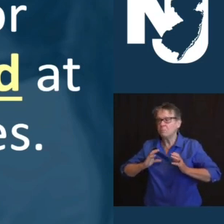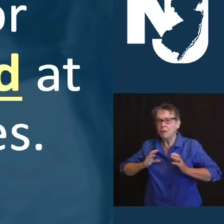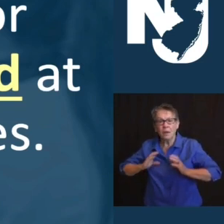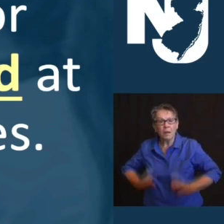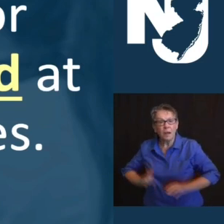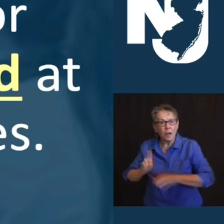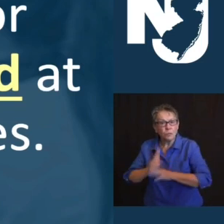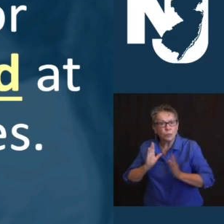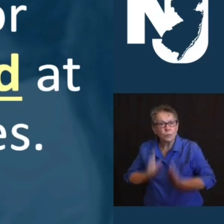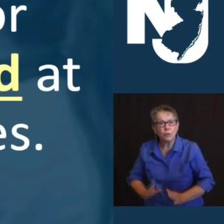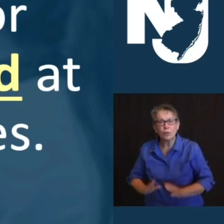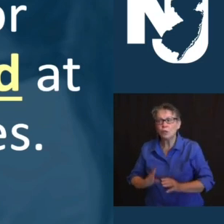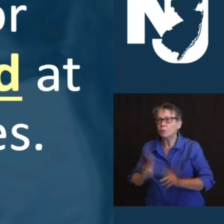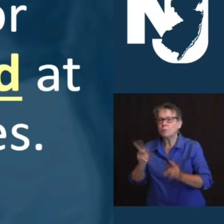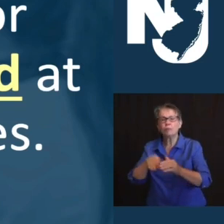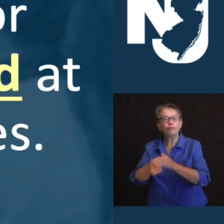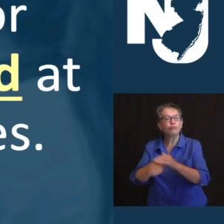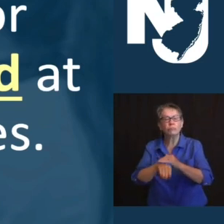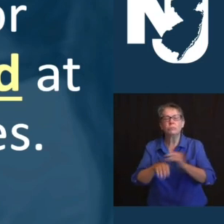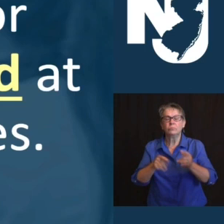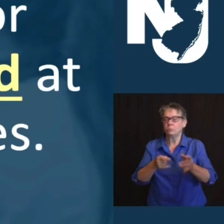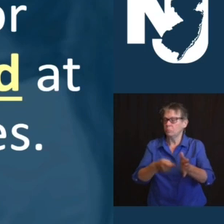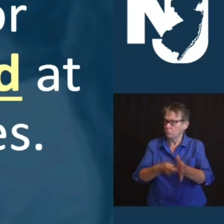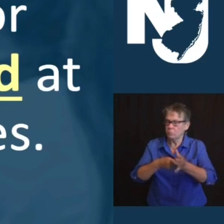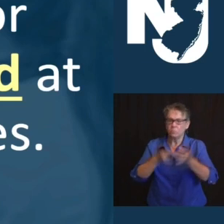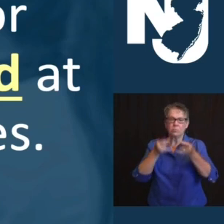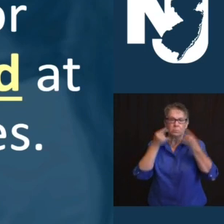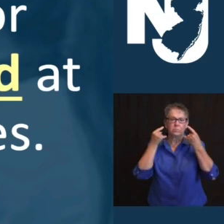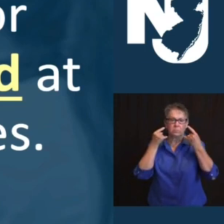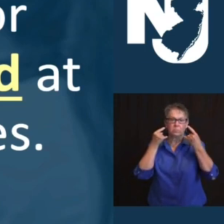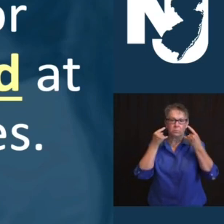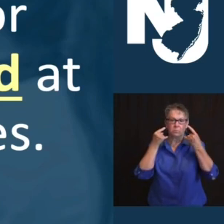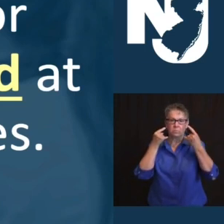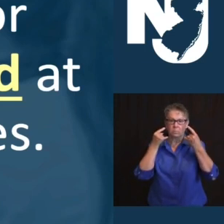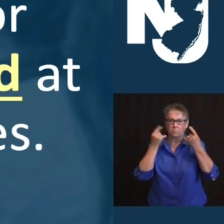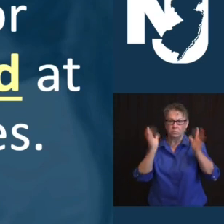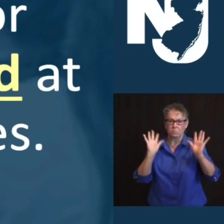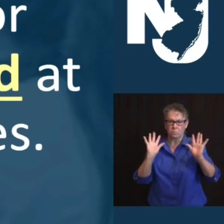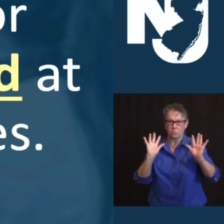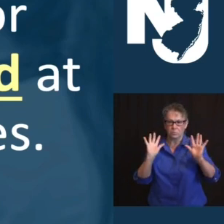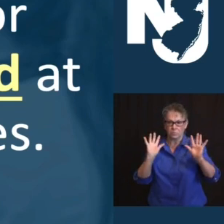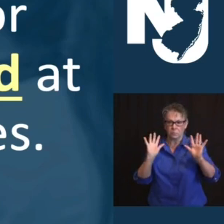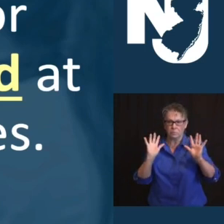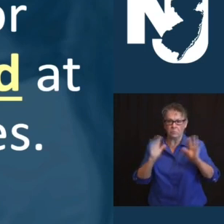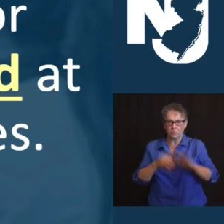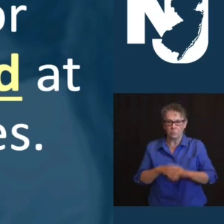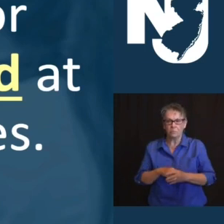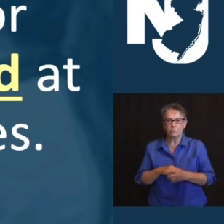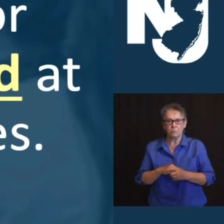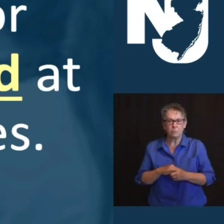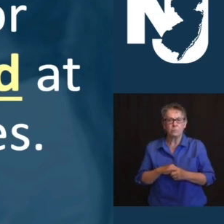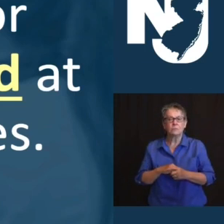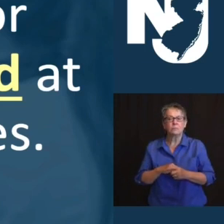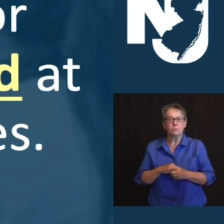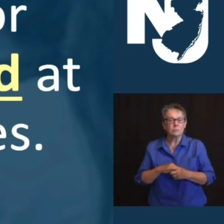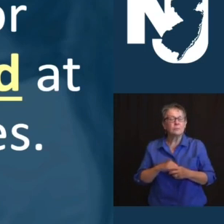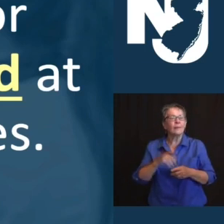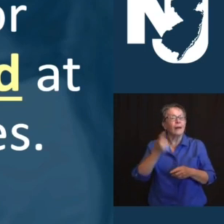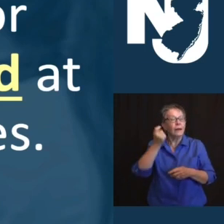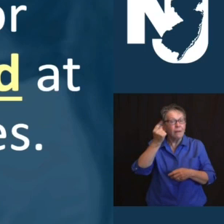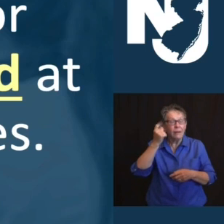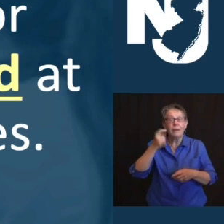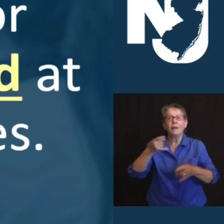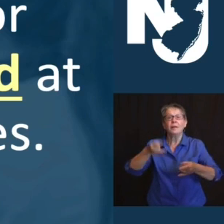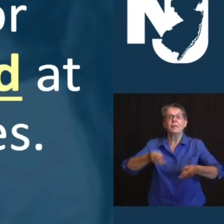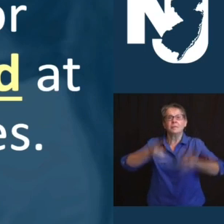requirement. When you are indoors, you must keep your mouth and nose covered, except if you're sitting down at the table to